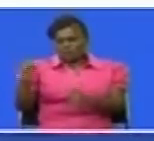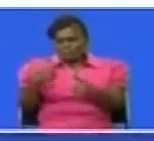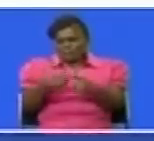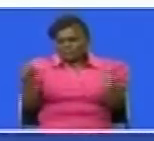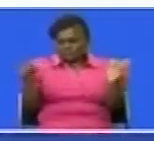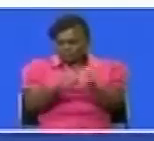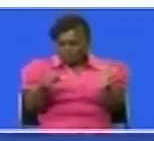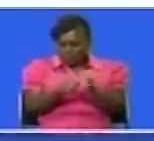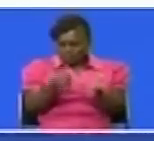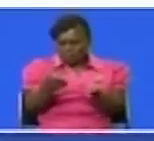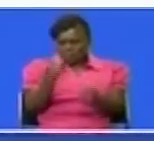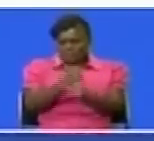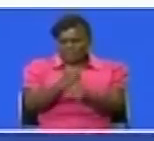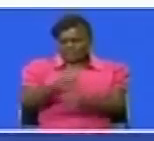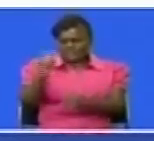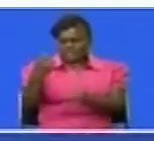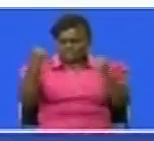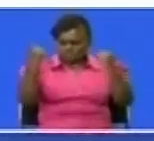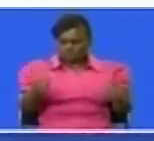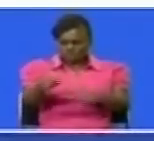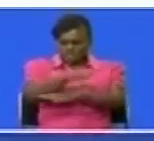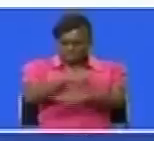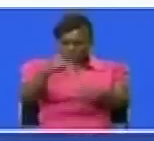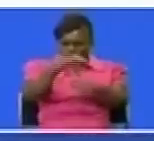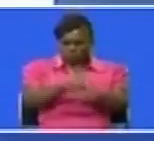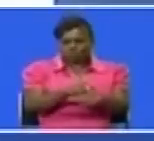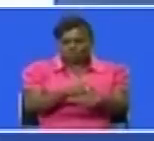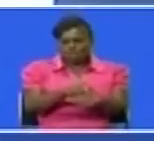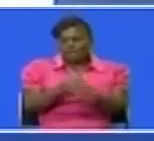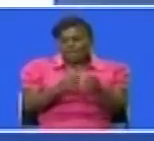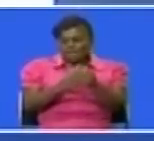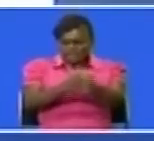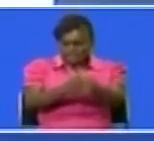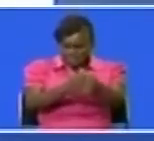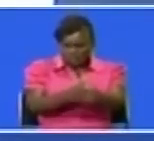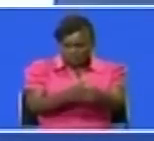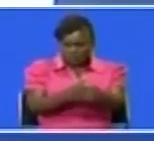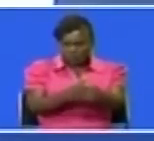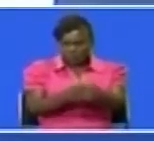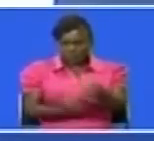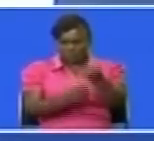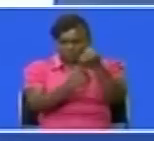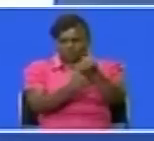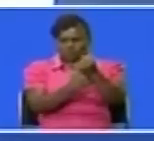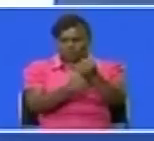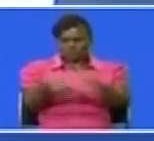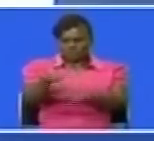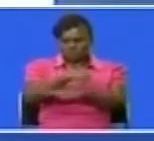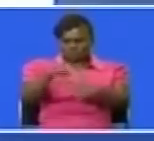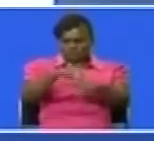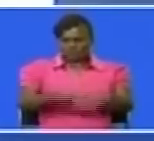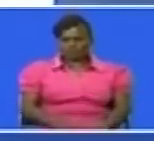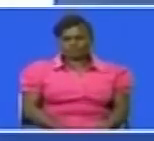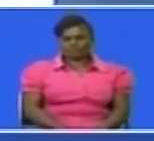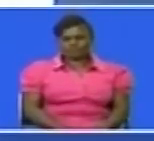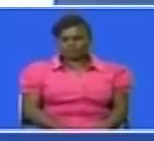crisis they spurred made Kenya a stronger state. Nationalists will coalesce around a leadership that supports the continuum of a unitary state. So can't you think we will emerge out of